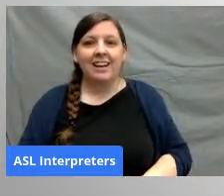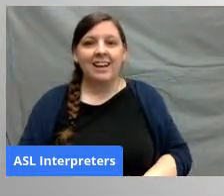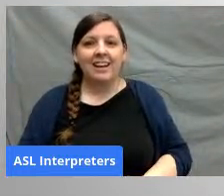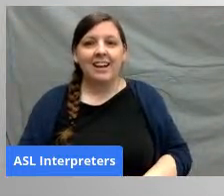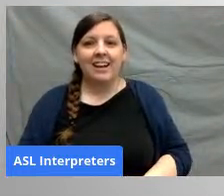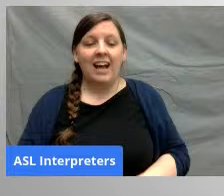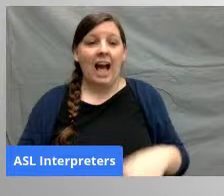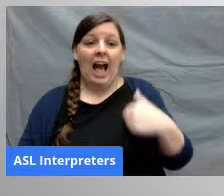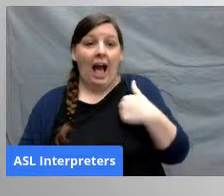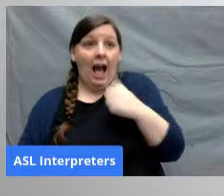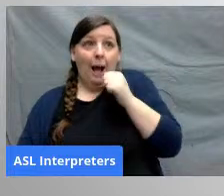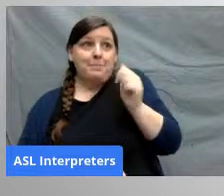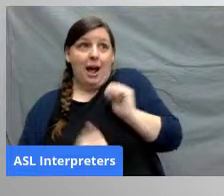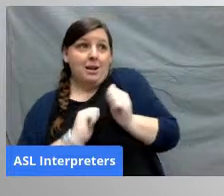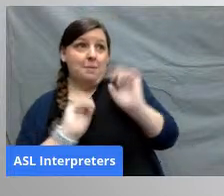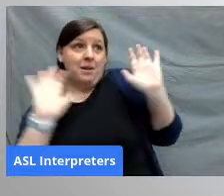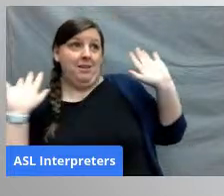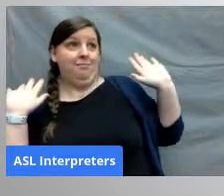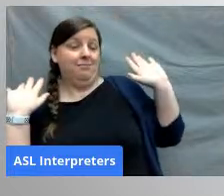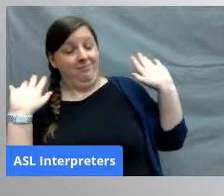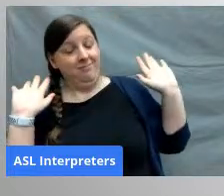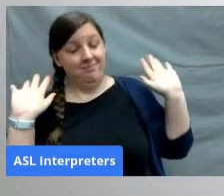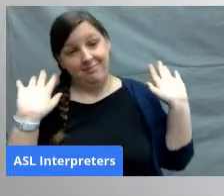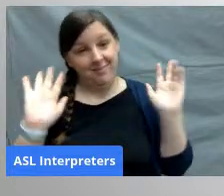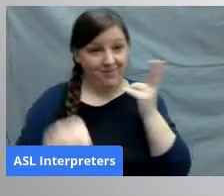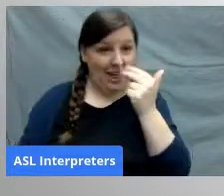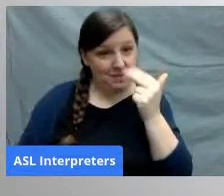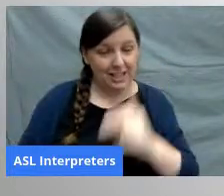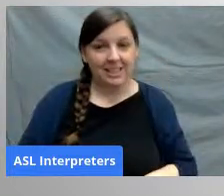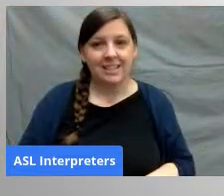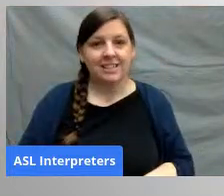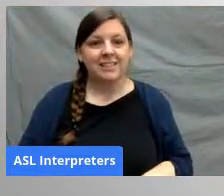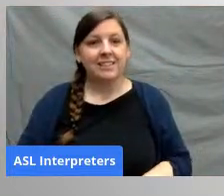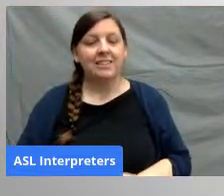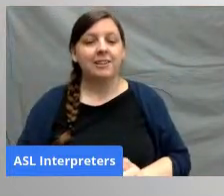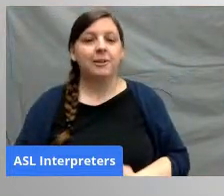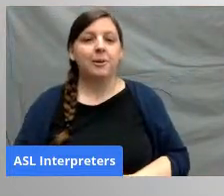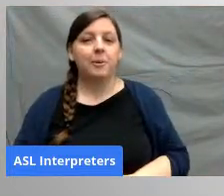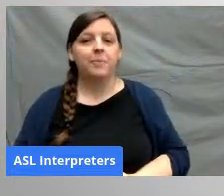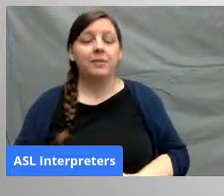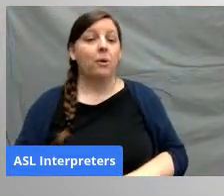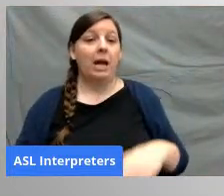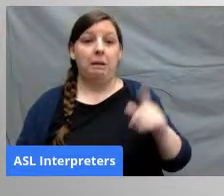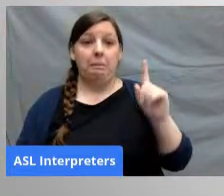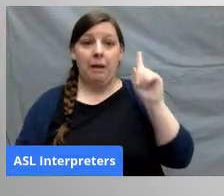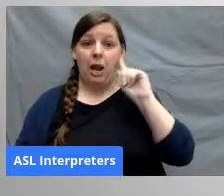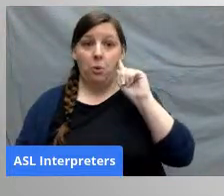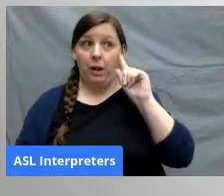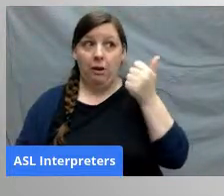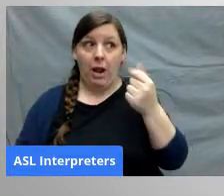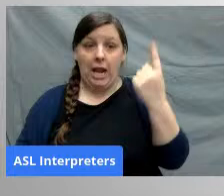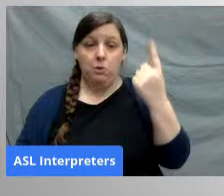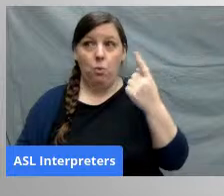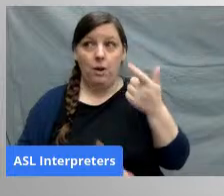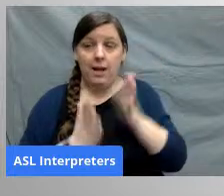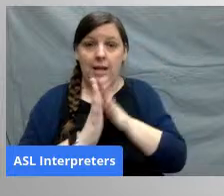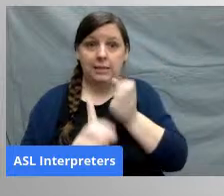a contest. Okay. All right. Okay, I don't see or hear anyone asking to pull this